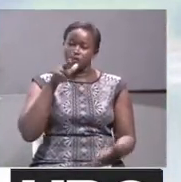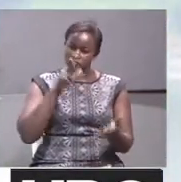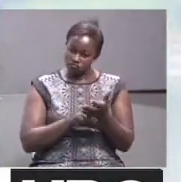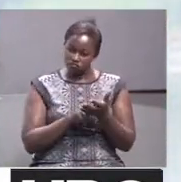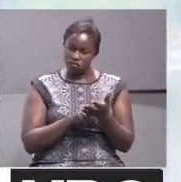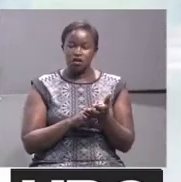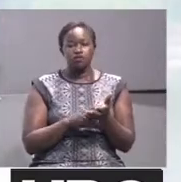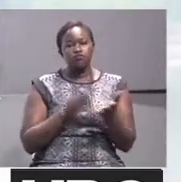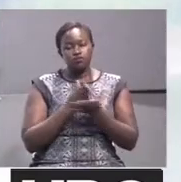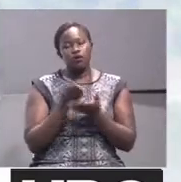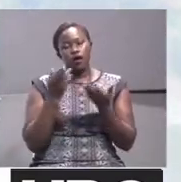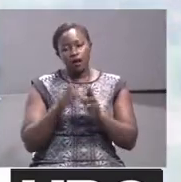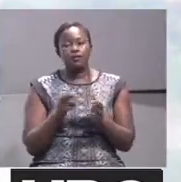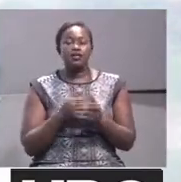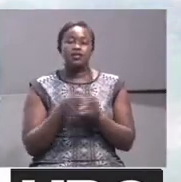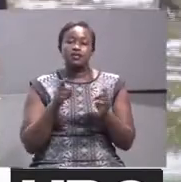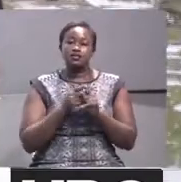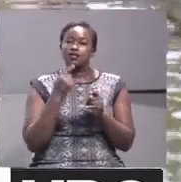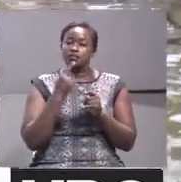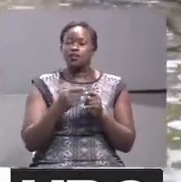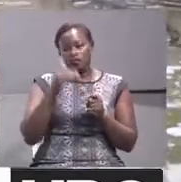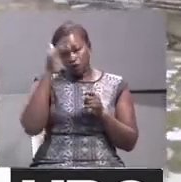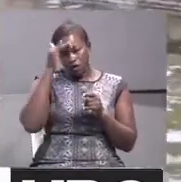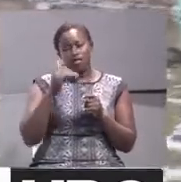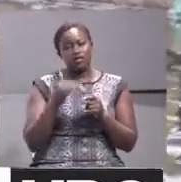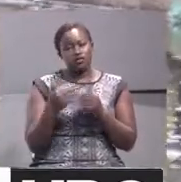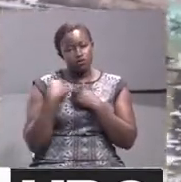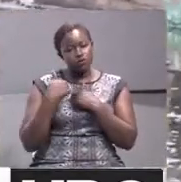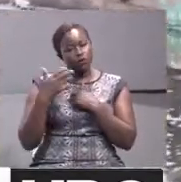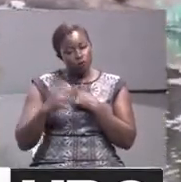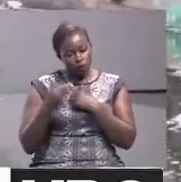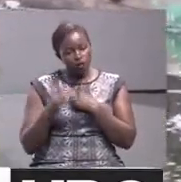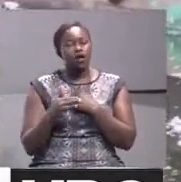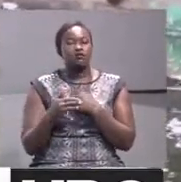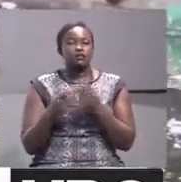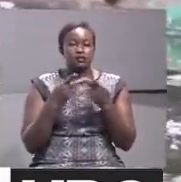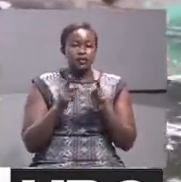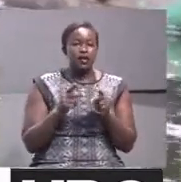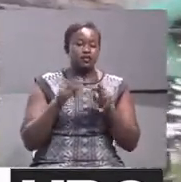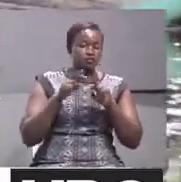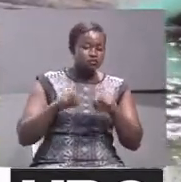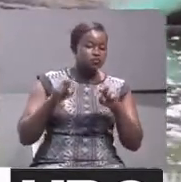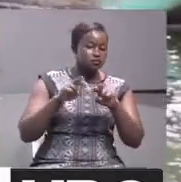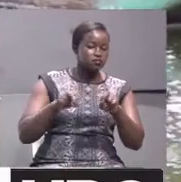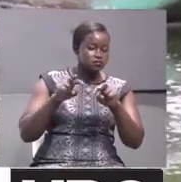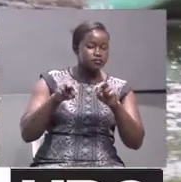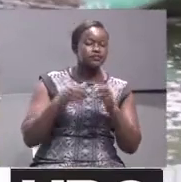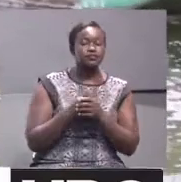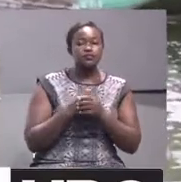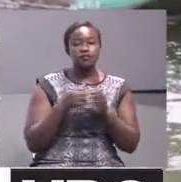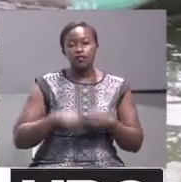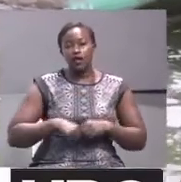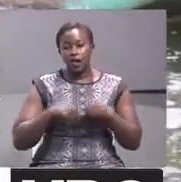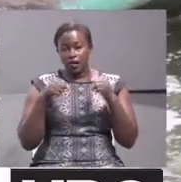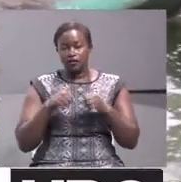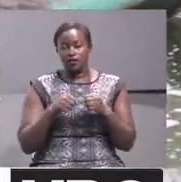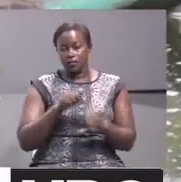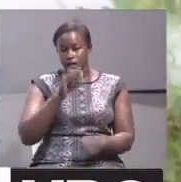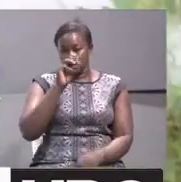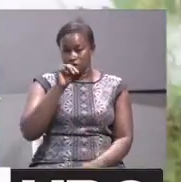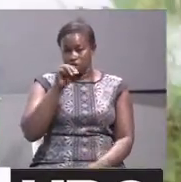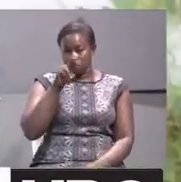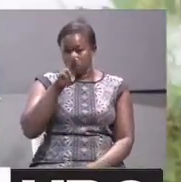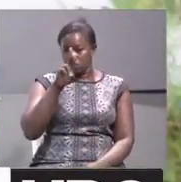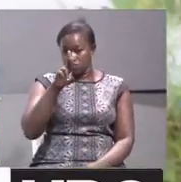and assured ongoing efforts by Marine Police and locals in the search operation. The chairman of the Murandi